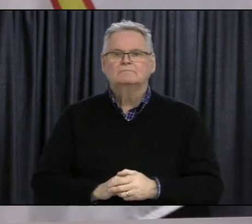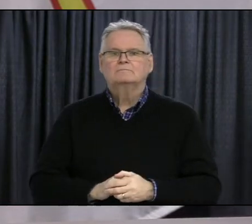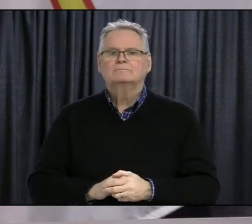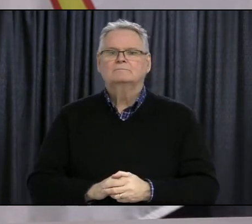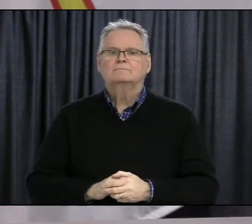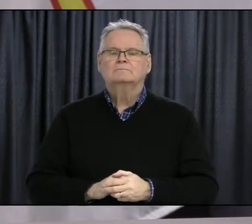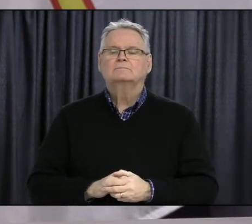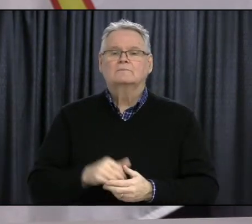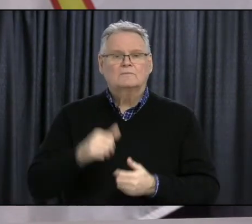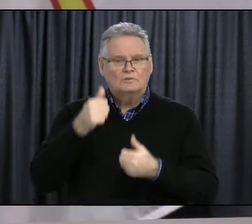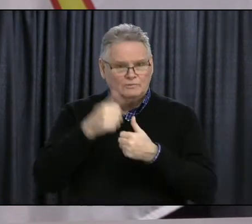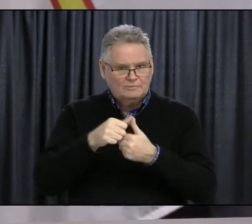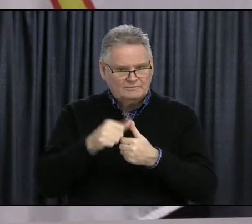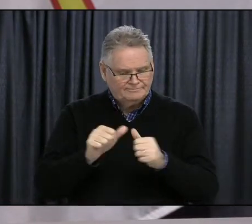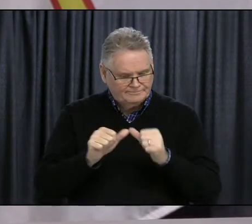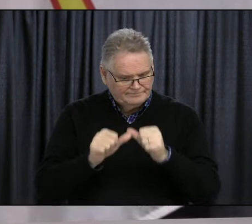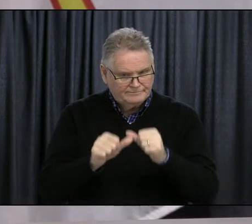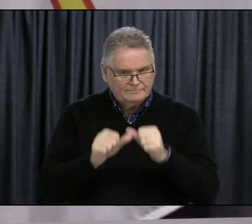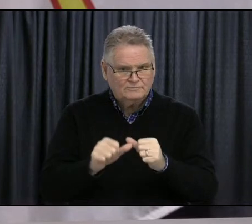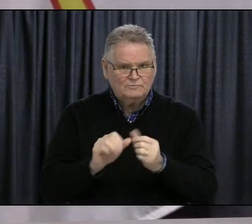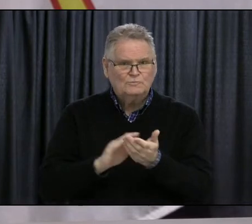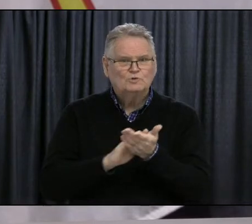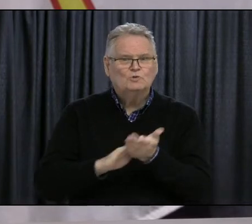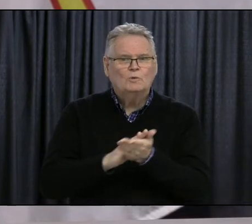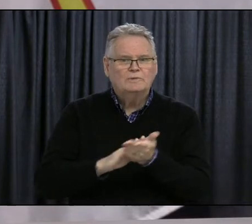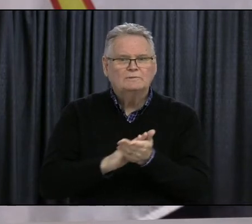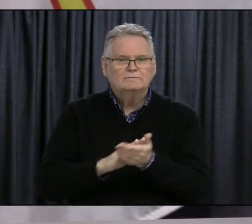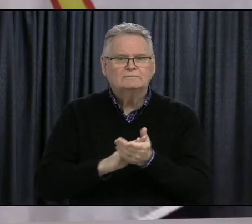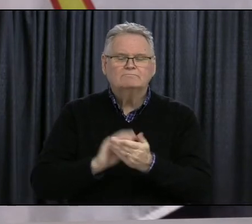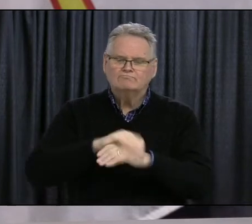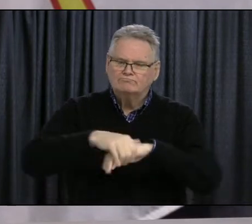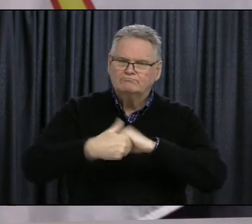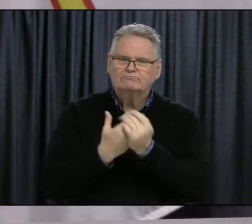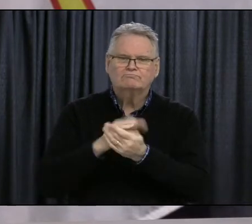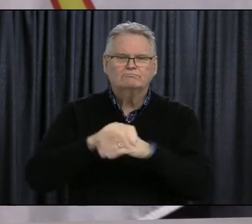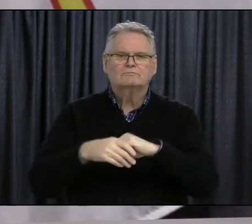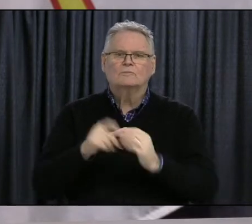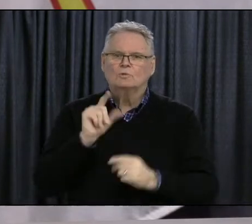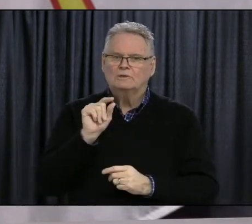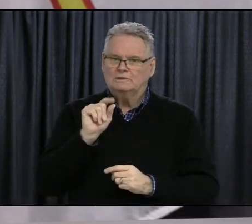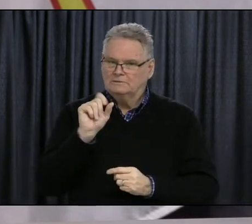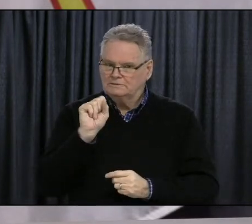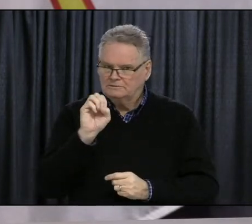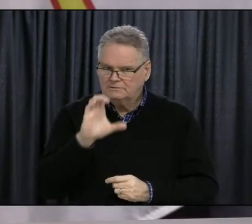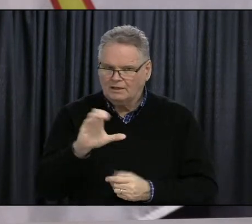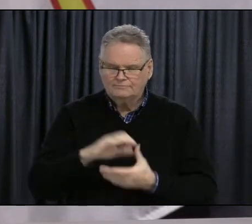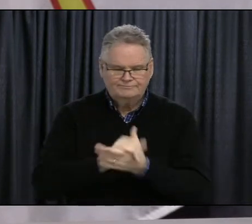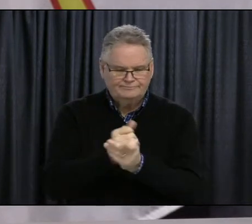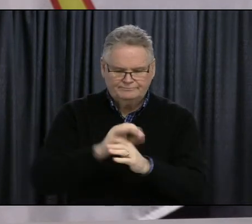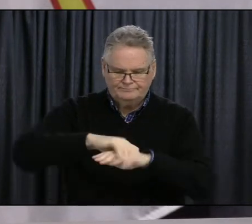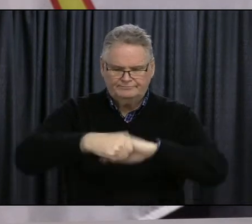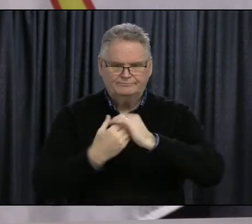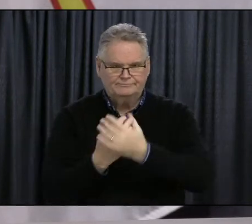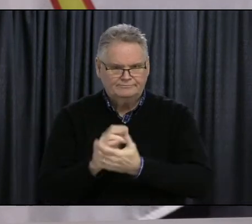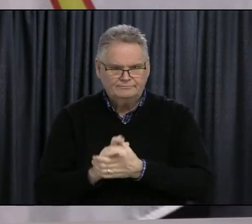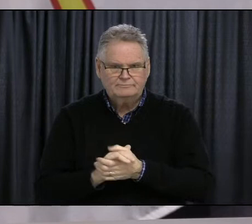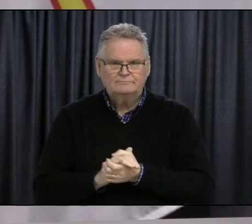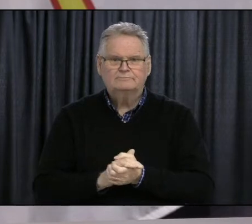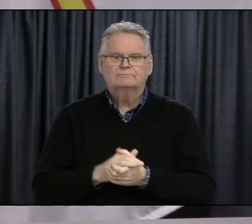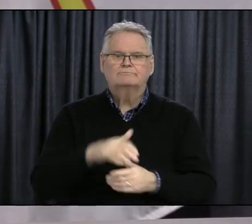hand sanitizer in the absence of soap and water. Wear a non-medical mask in public indoor